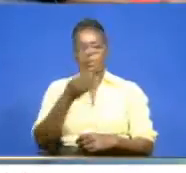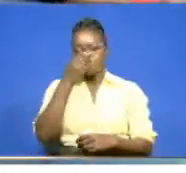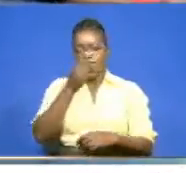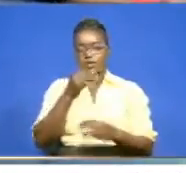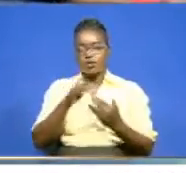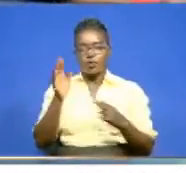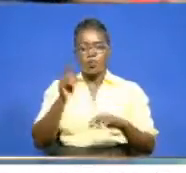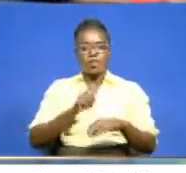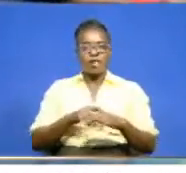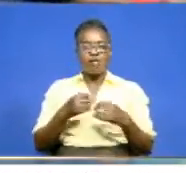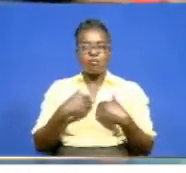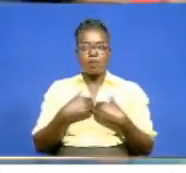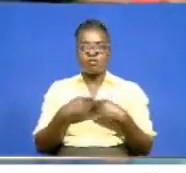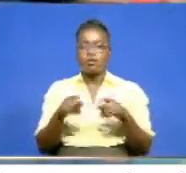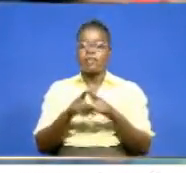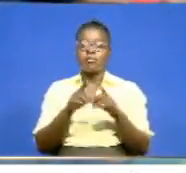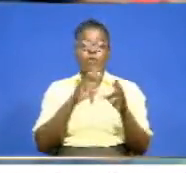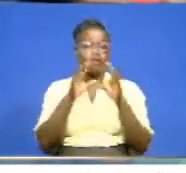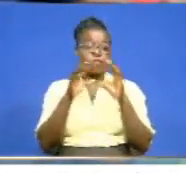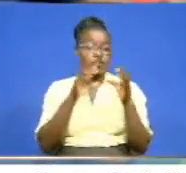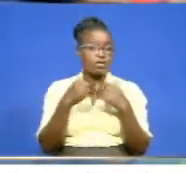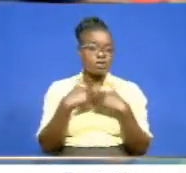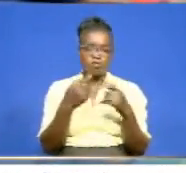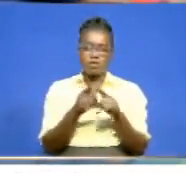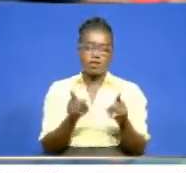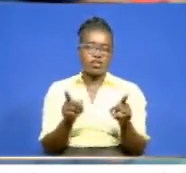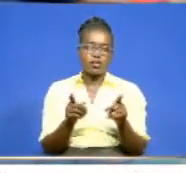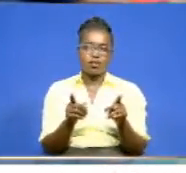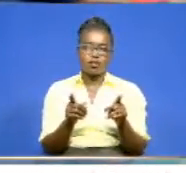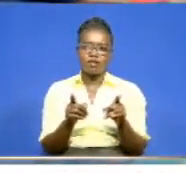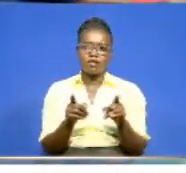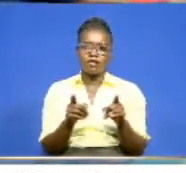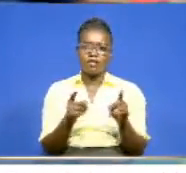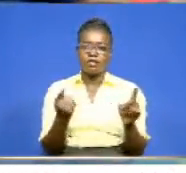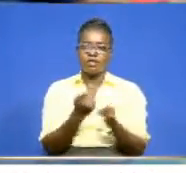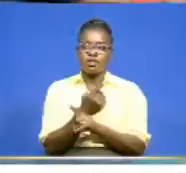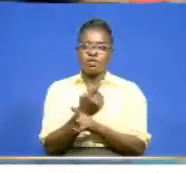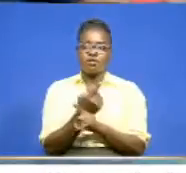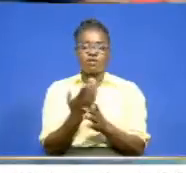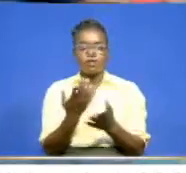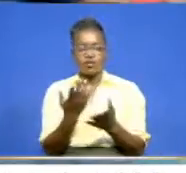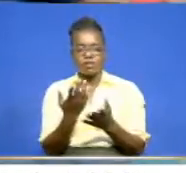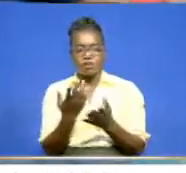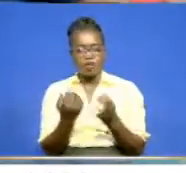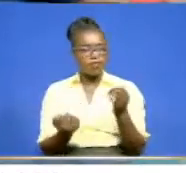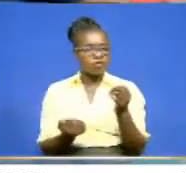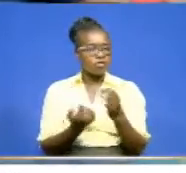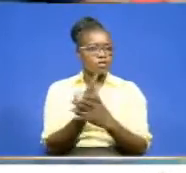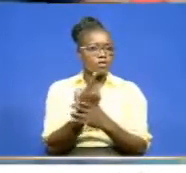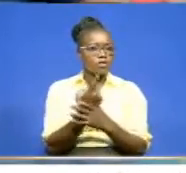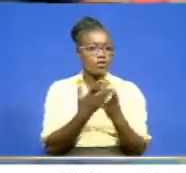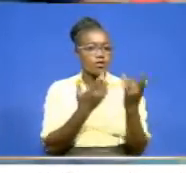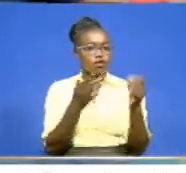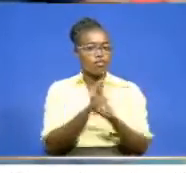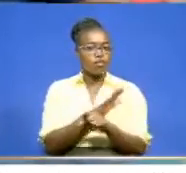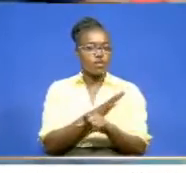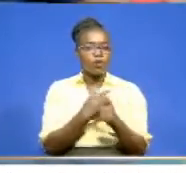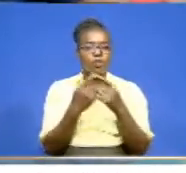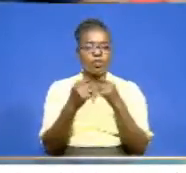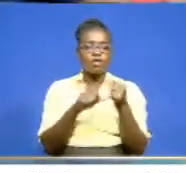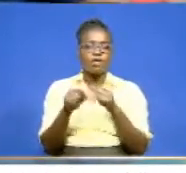We've had quite the same conversations, but there are different points, of course, arising, and hopefully we can get to talk about